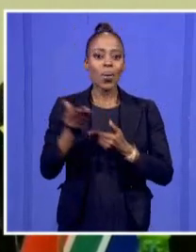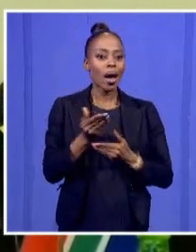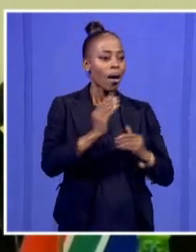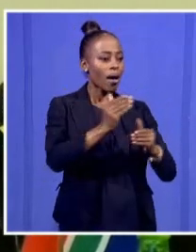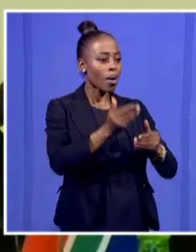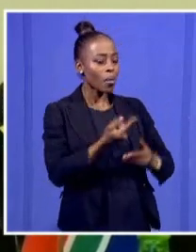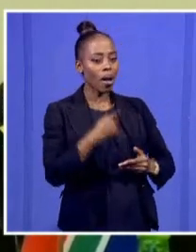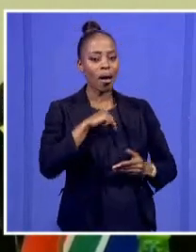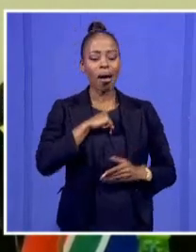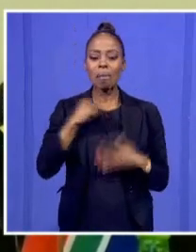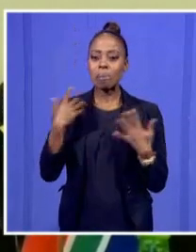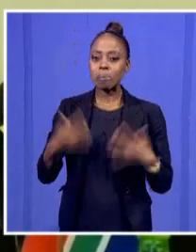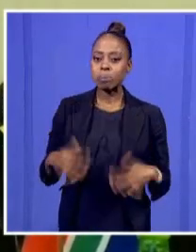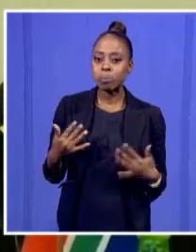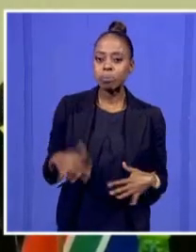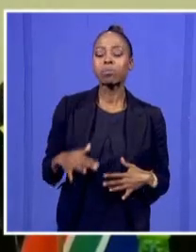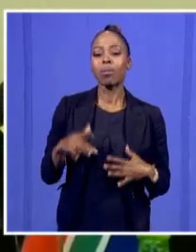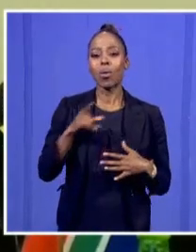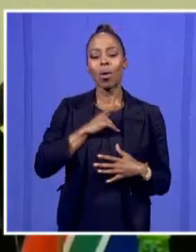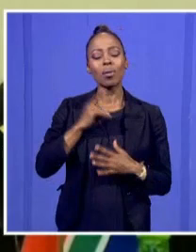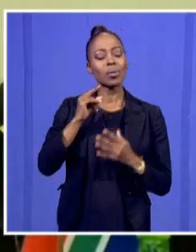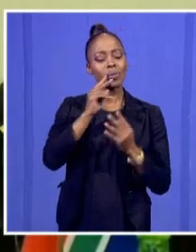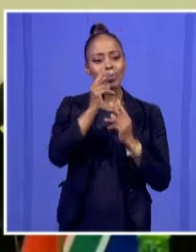visit to your beautiful country,